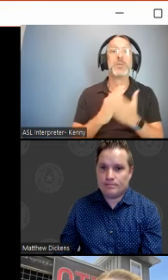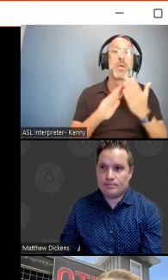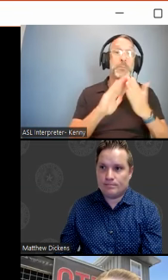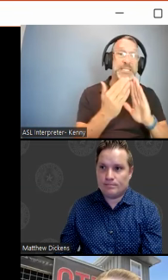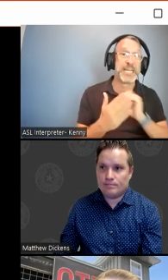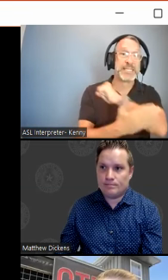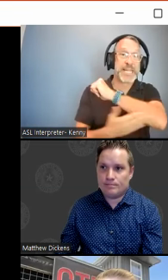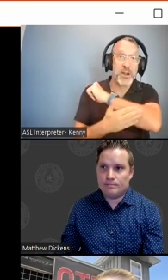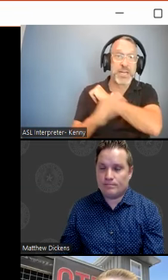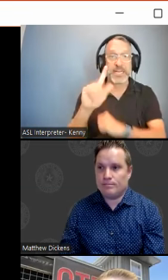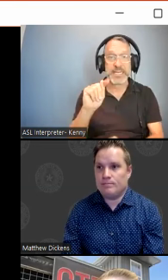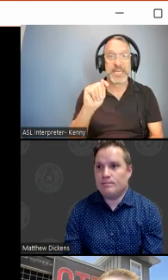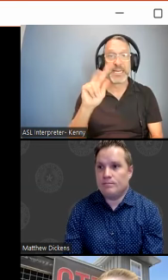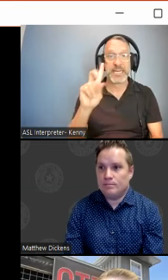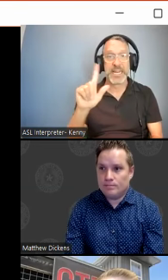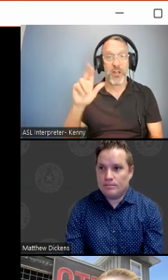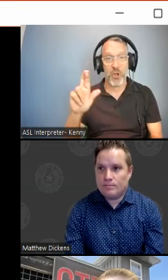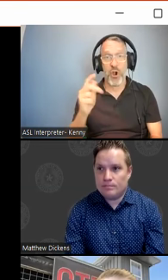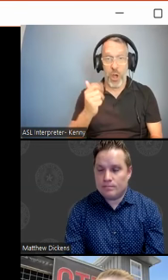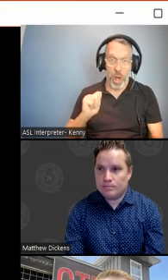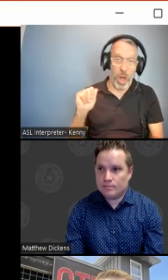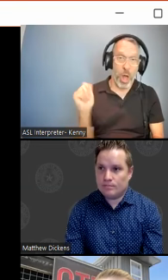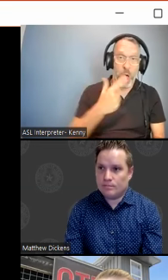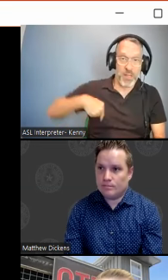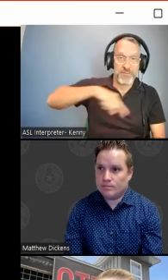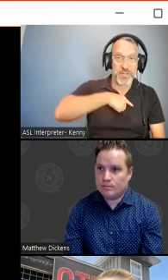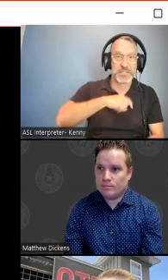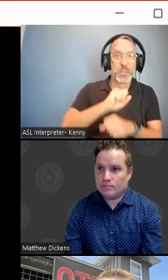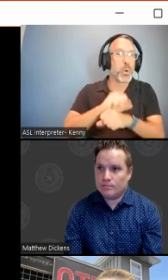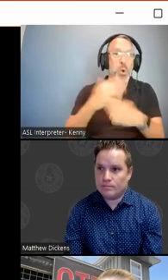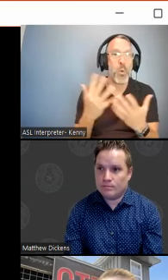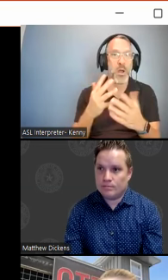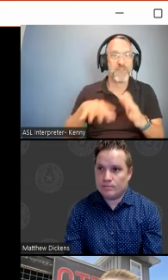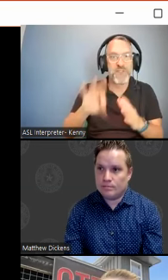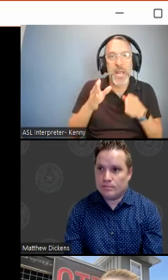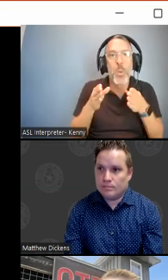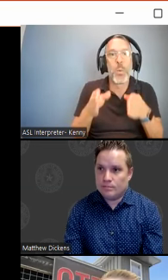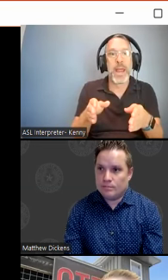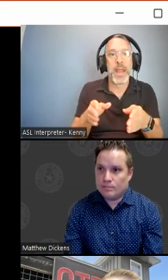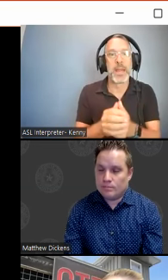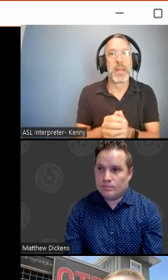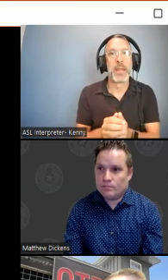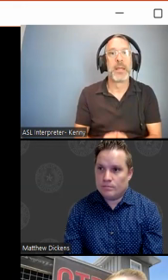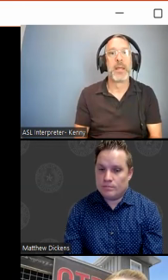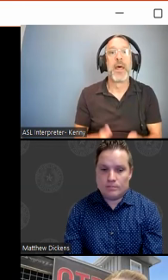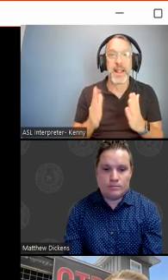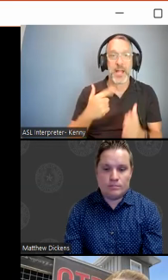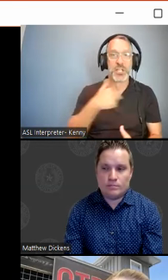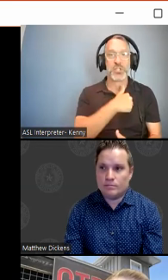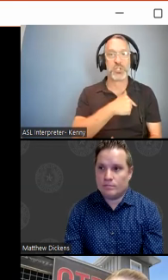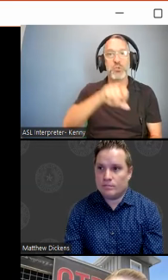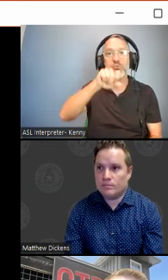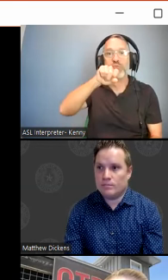counties, TDLR, and all of us need to work on is finding a mechanism that allows us to report